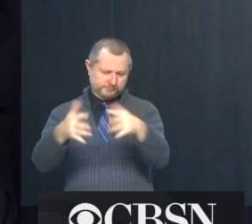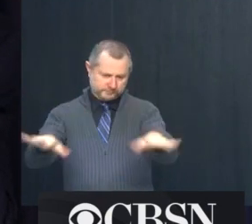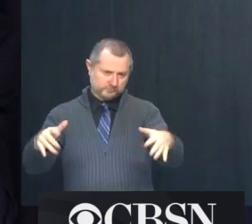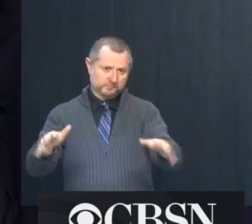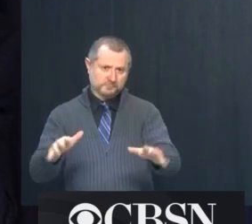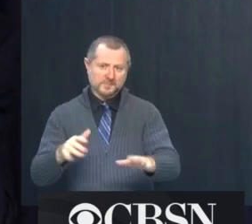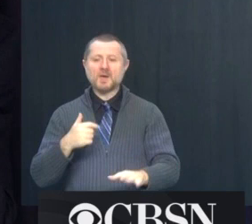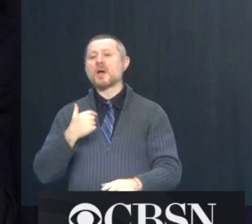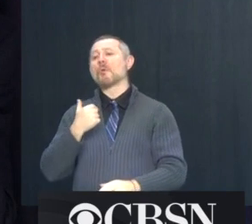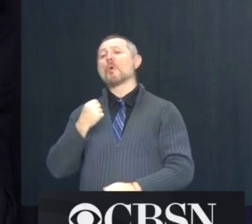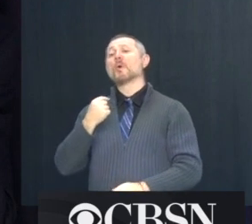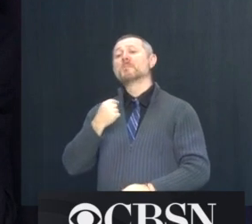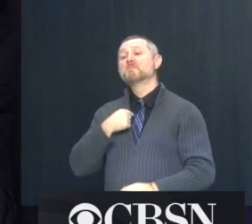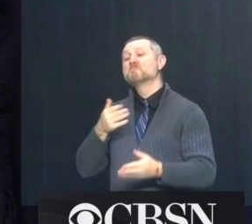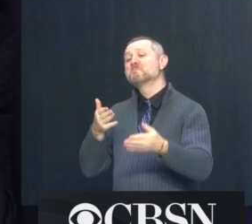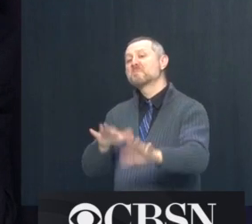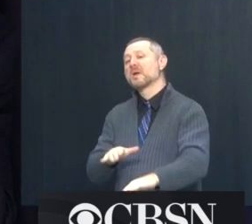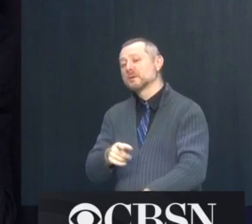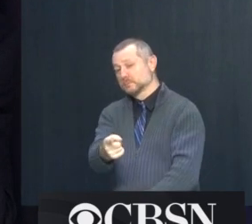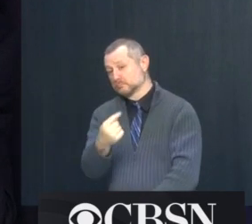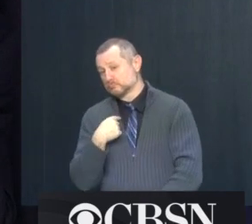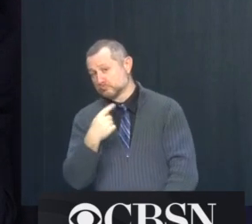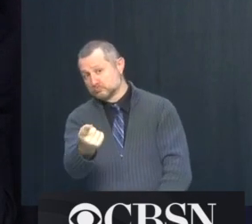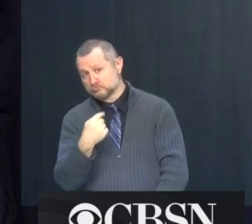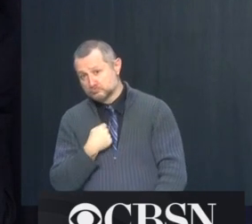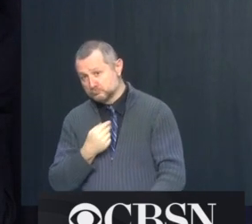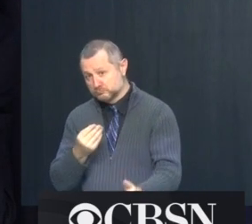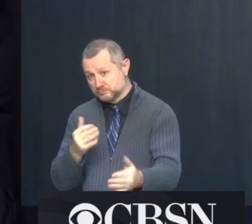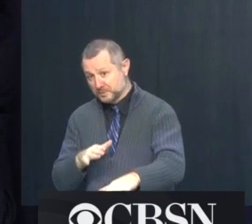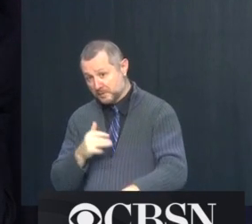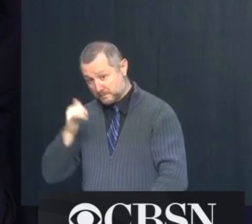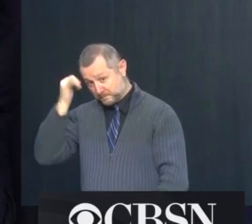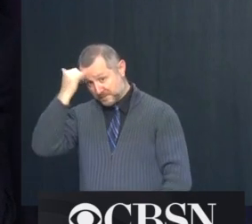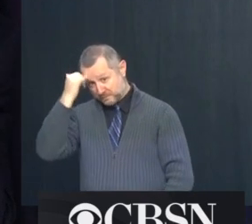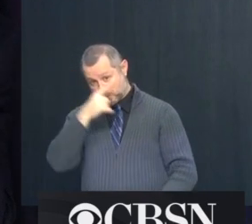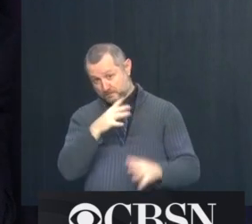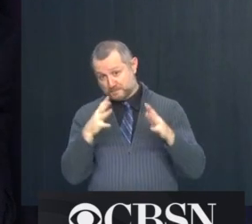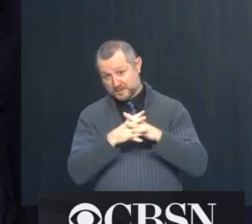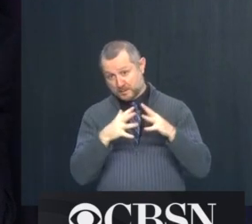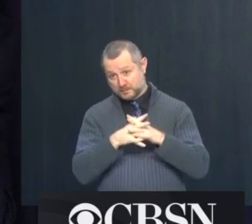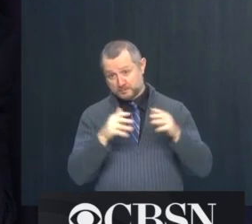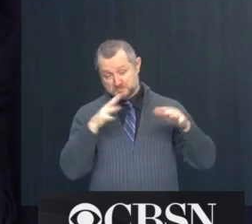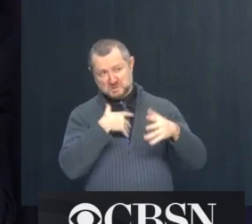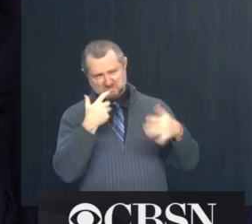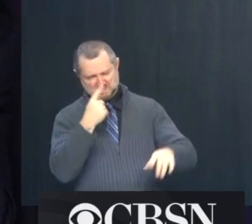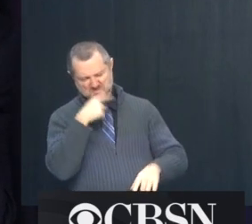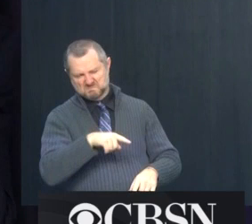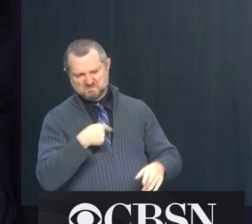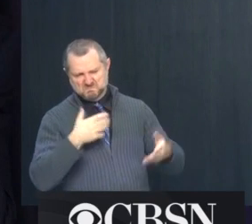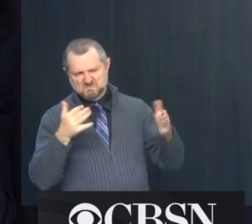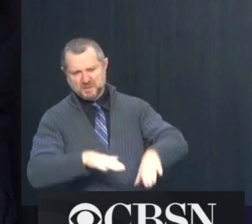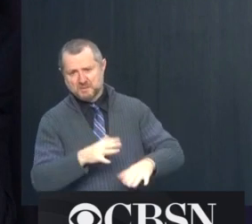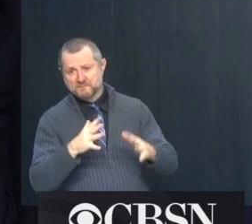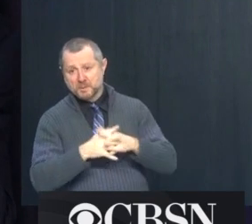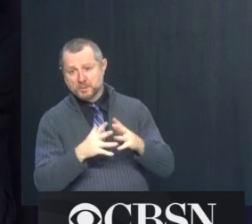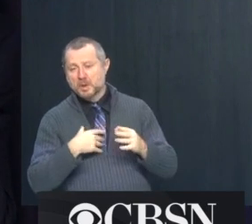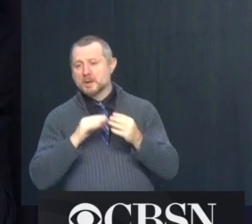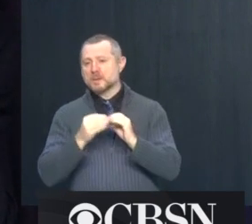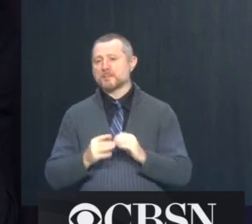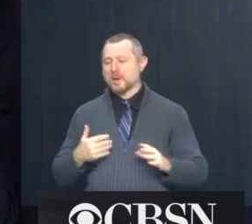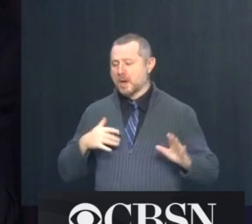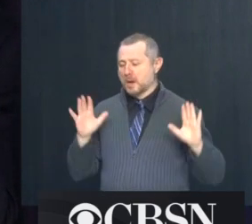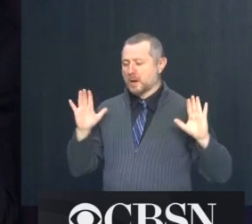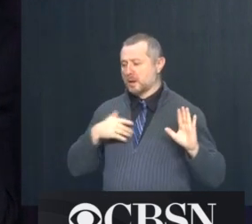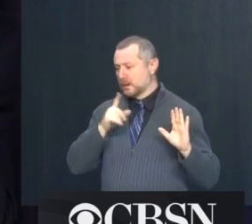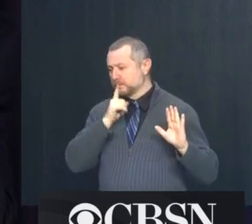I'll make you a bet on the Buffalo Bills if you want. But beyond that, all I want to say on predictions is